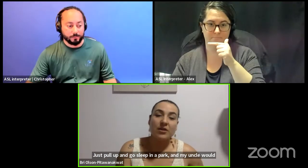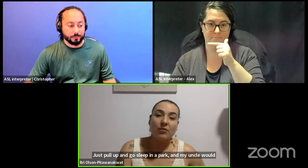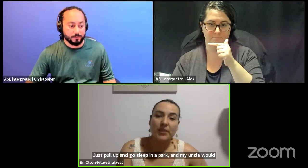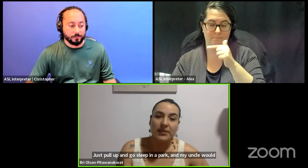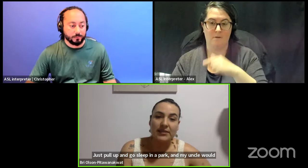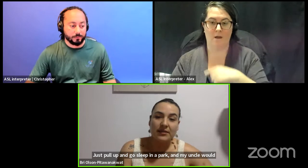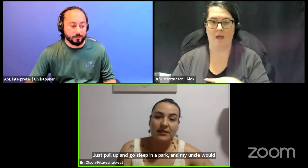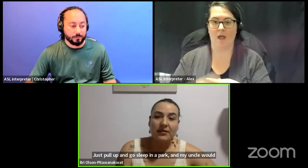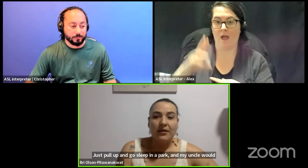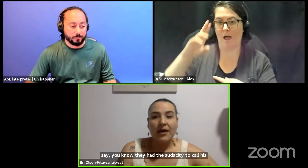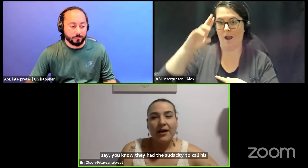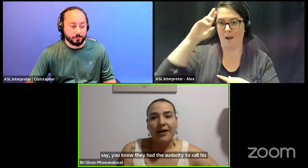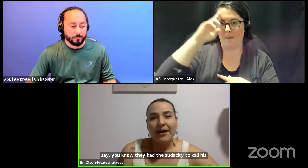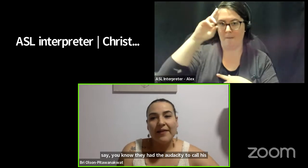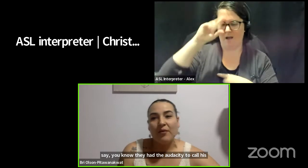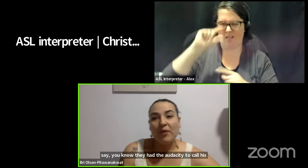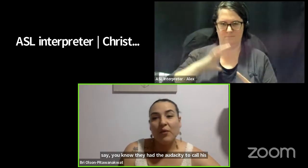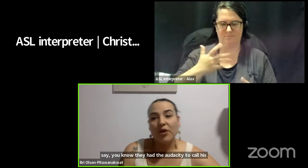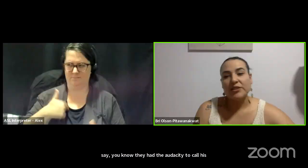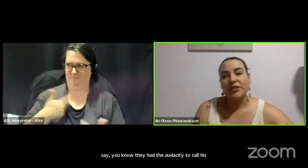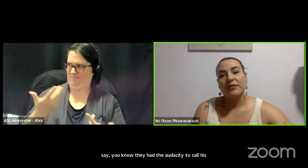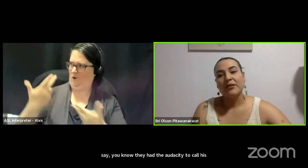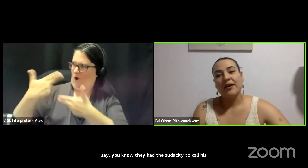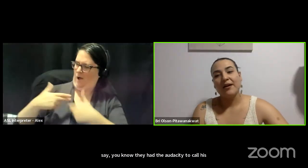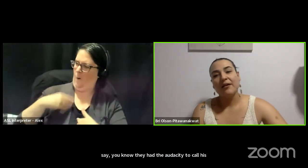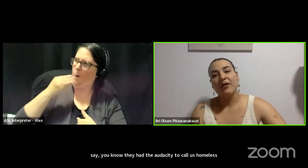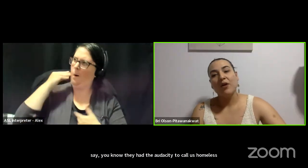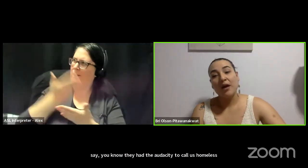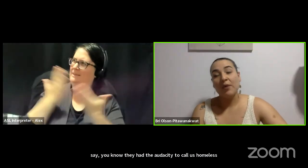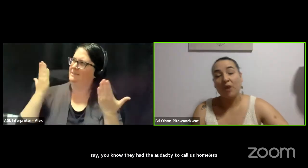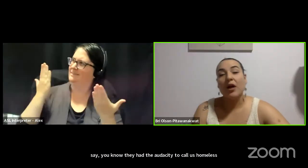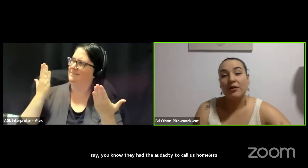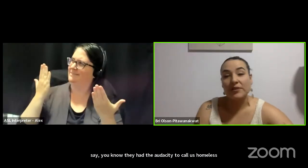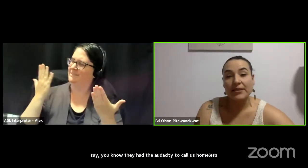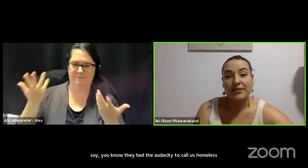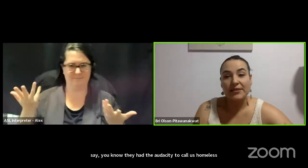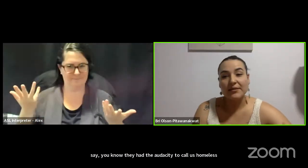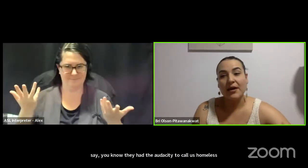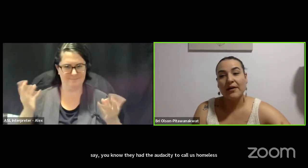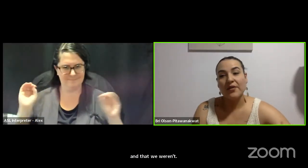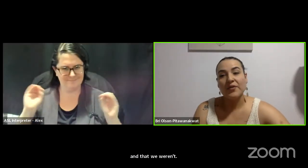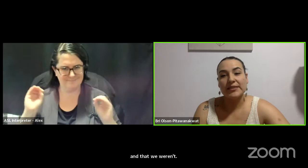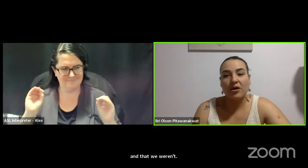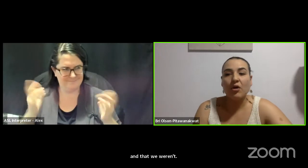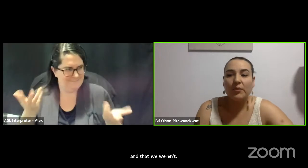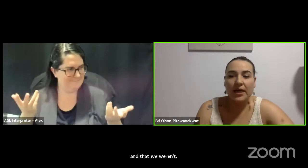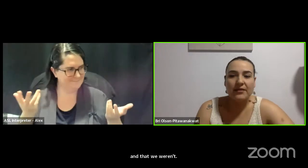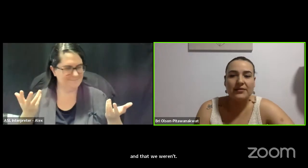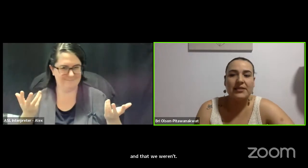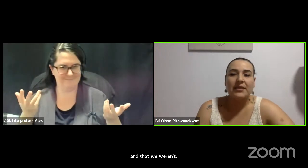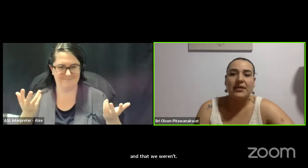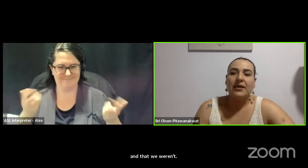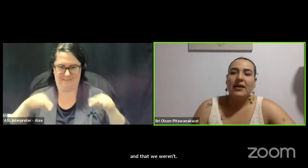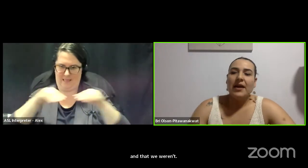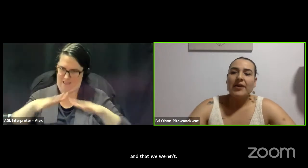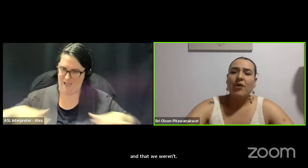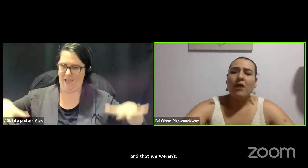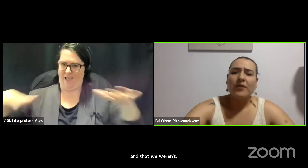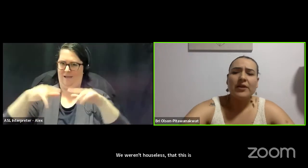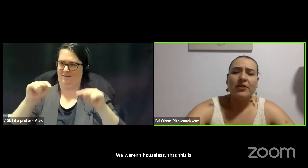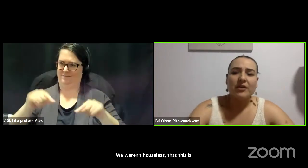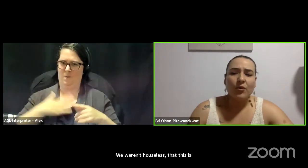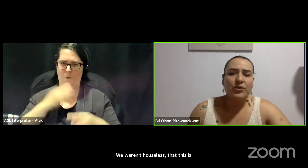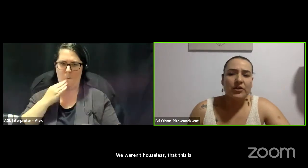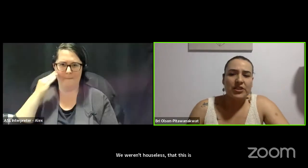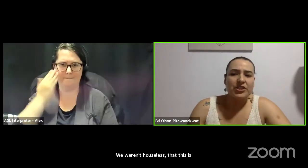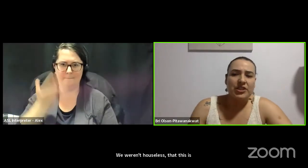call us homeless, and that we weren't, we weren't houseless, that this is our homelands. And you